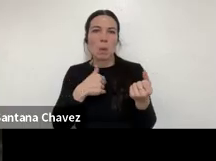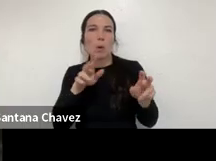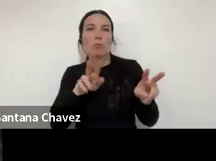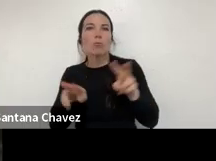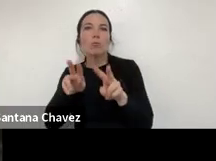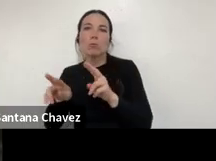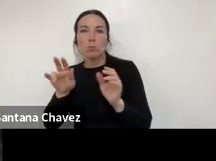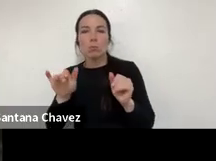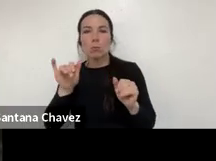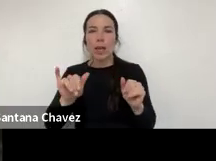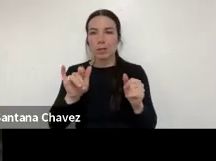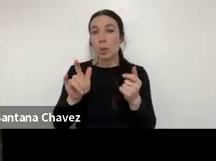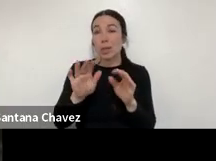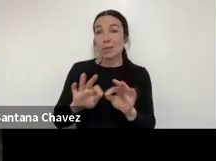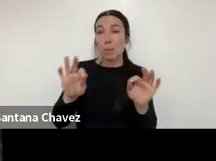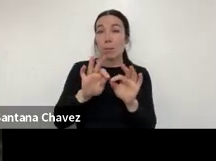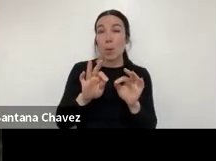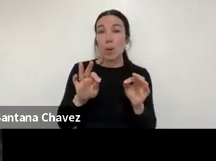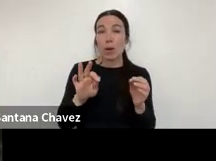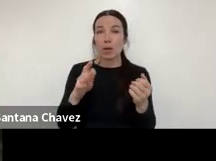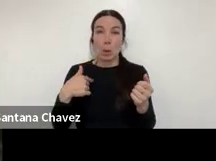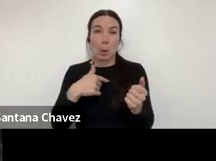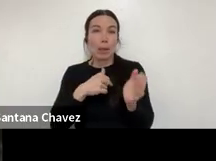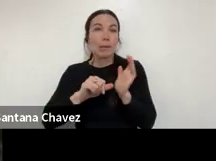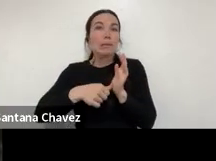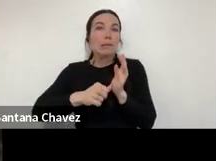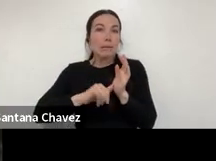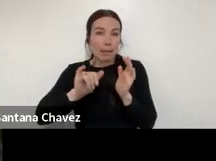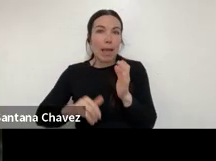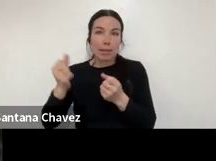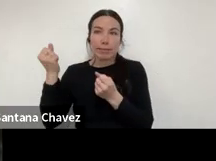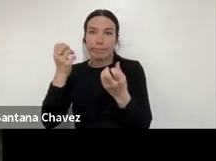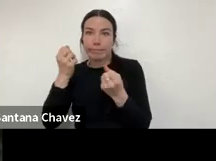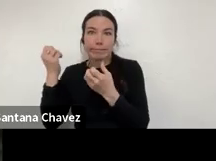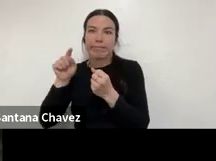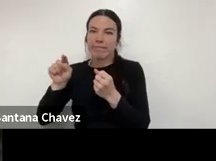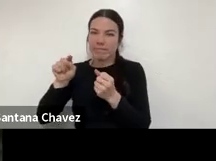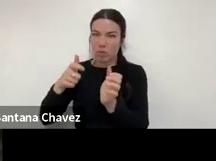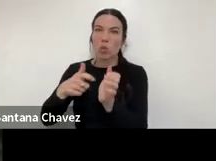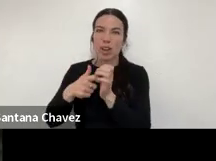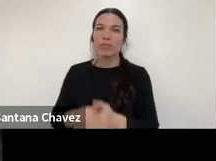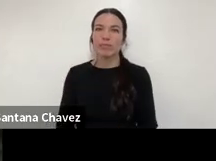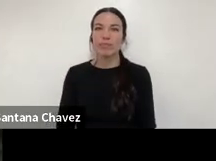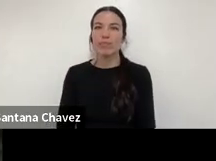That's important to underline. Sorry, Joe, go ahead.